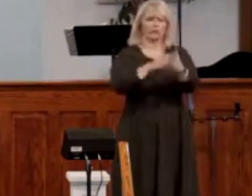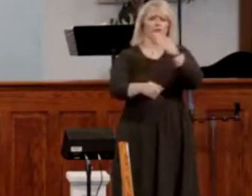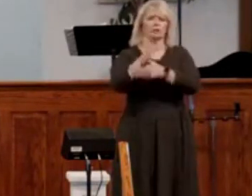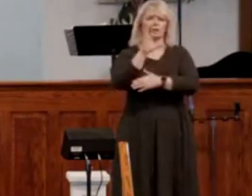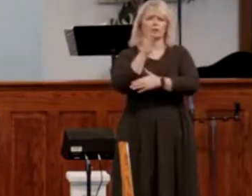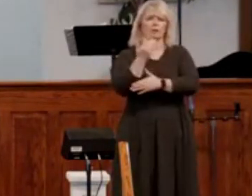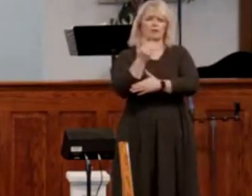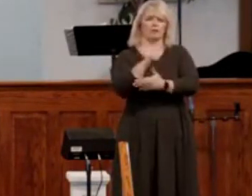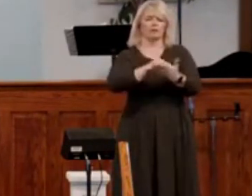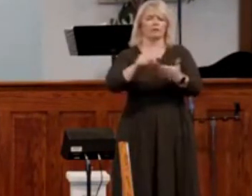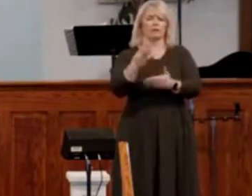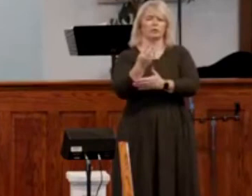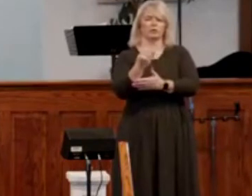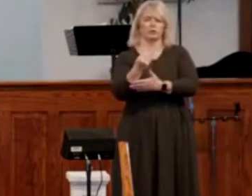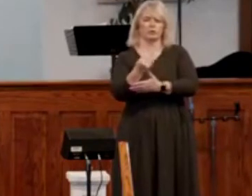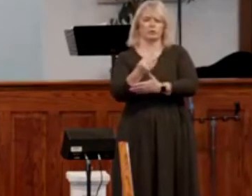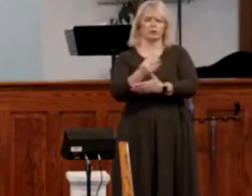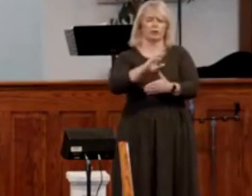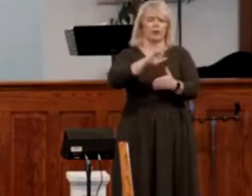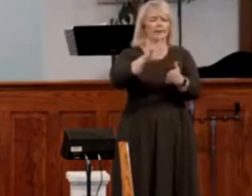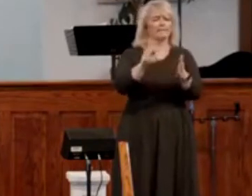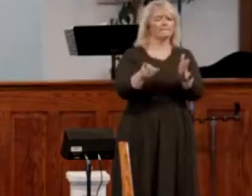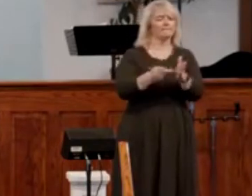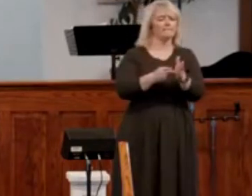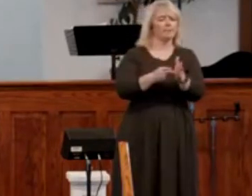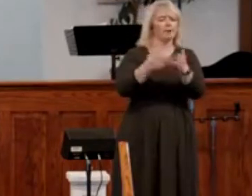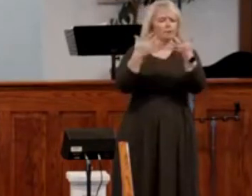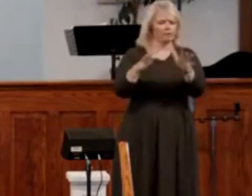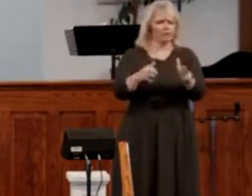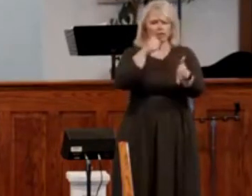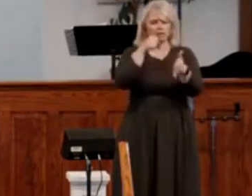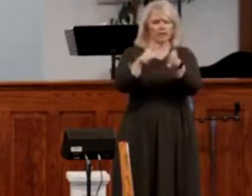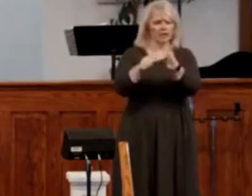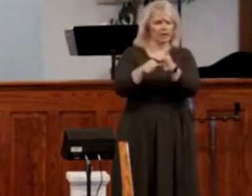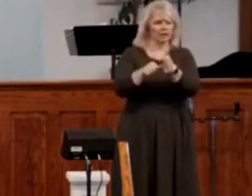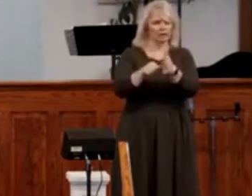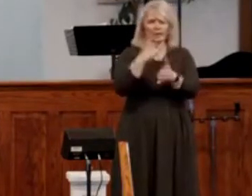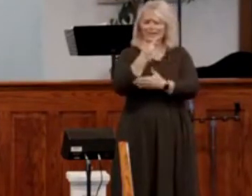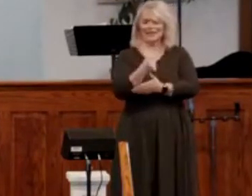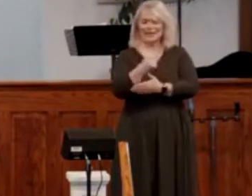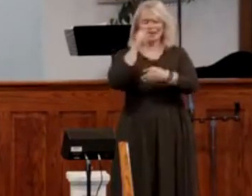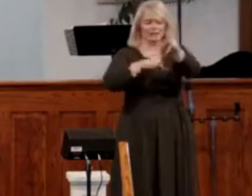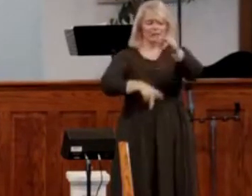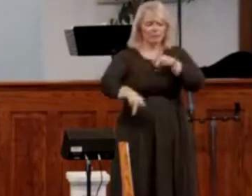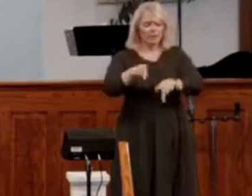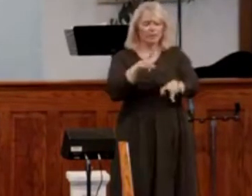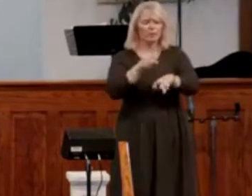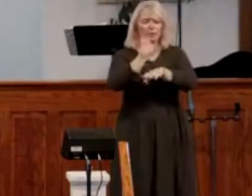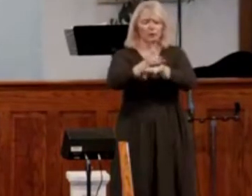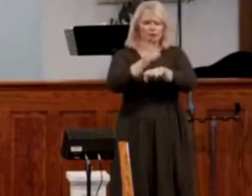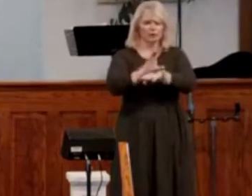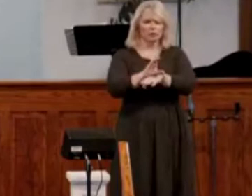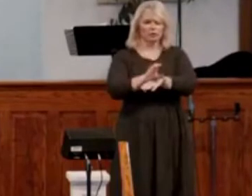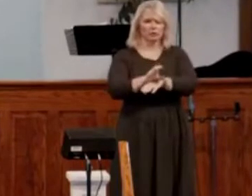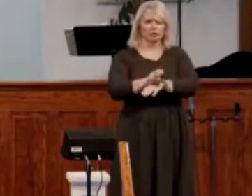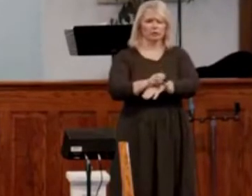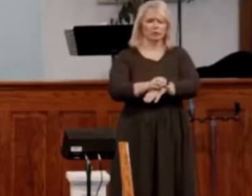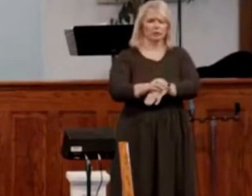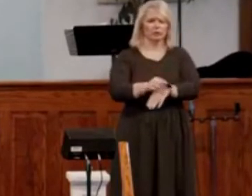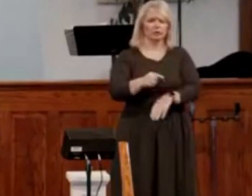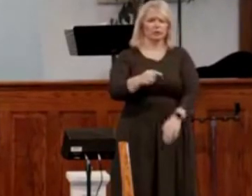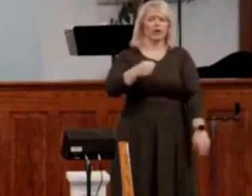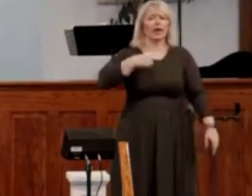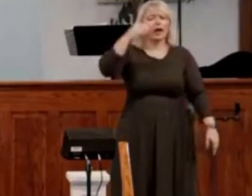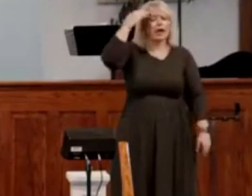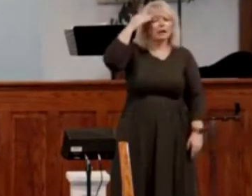15:14, Paul sums up his letter by saying this to the people, not to the pastors, but to the church. I'm fully convinced, dear brothers